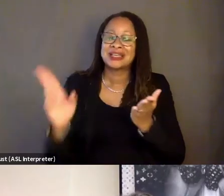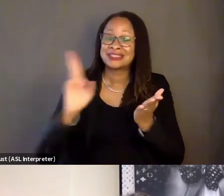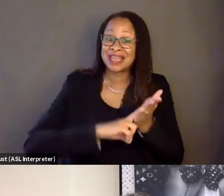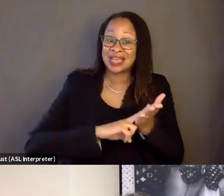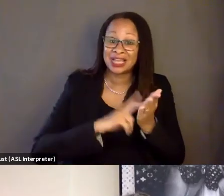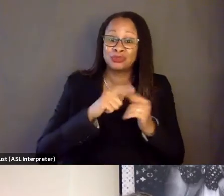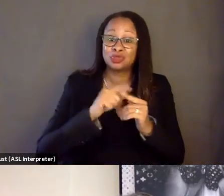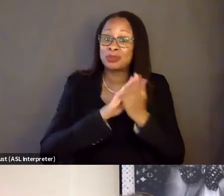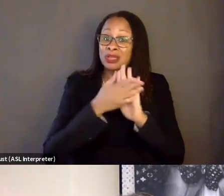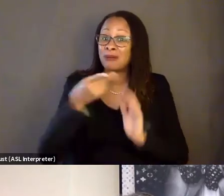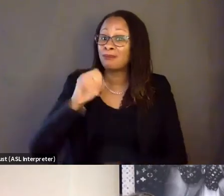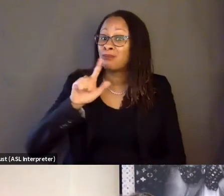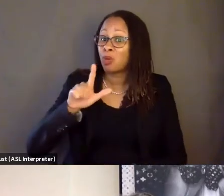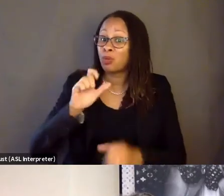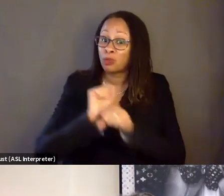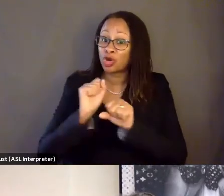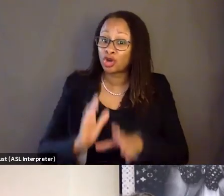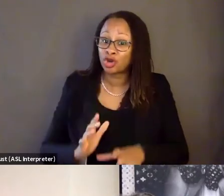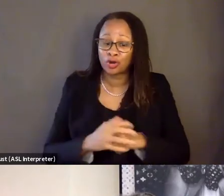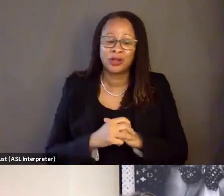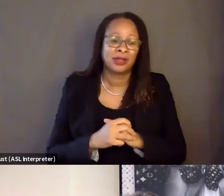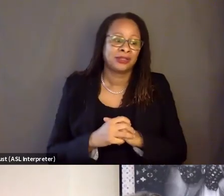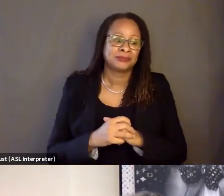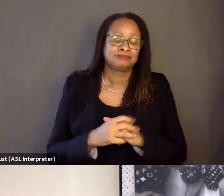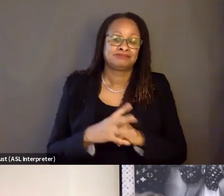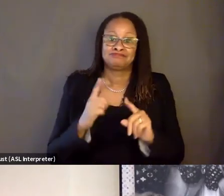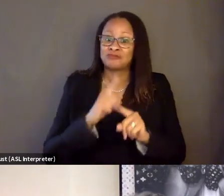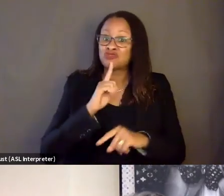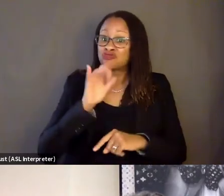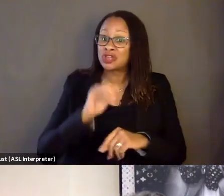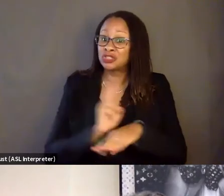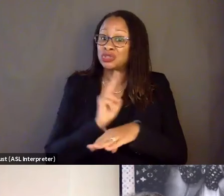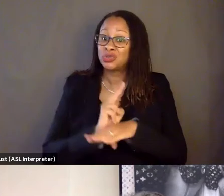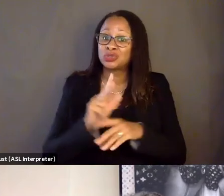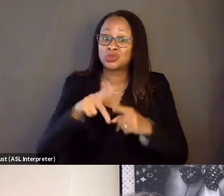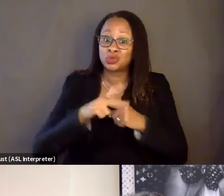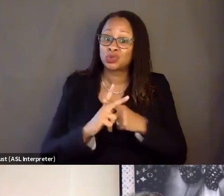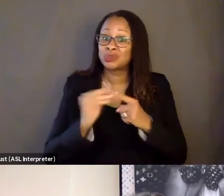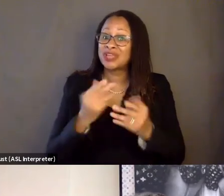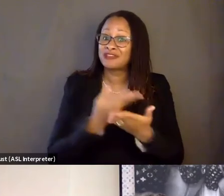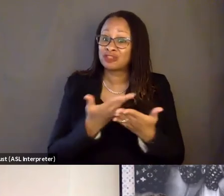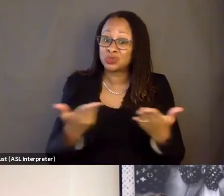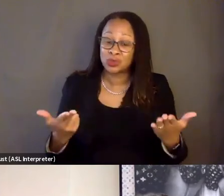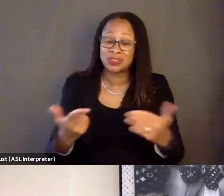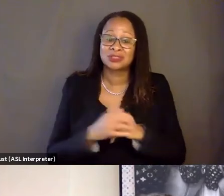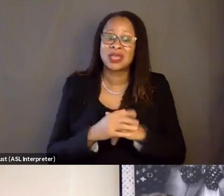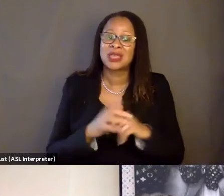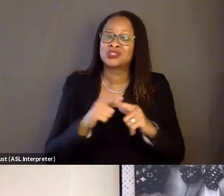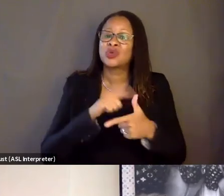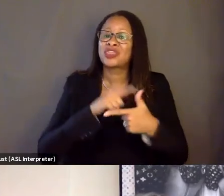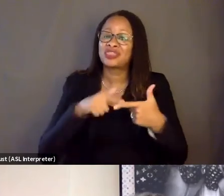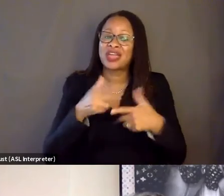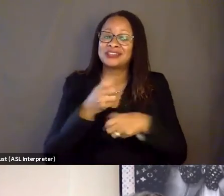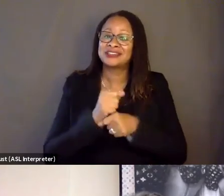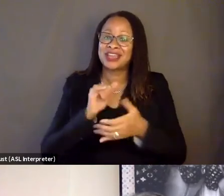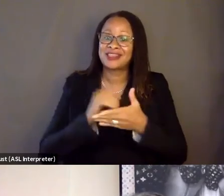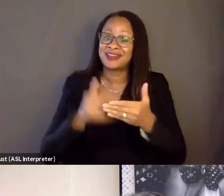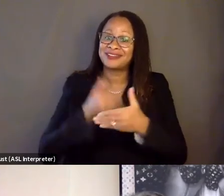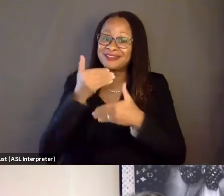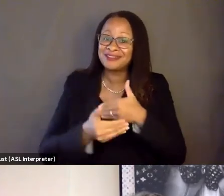to become a poll worker, and to really using the tools and resources to then take that